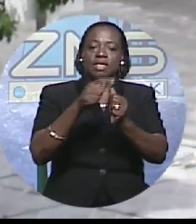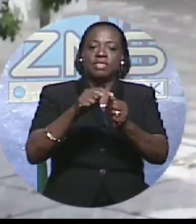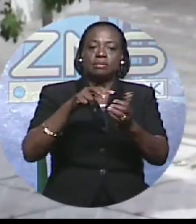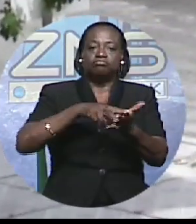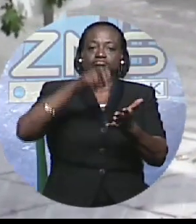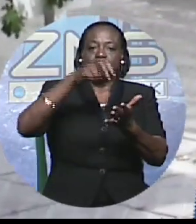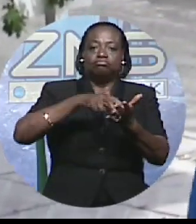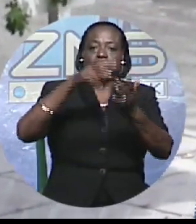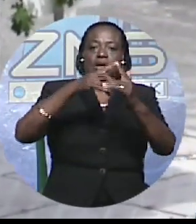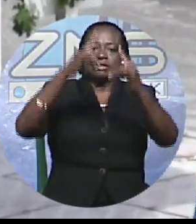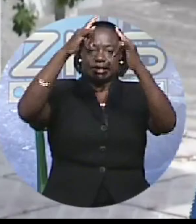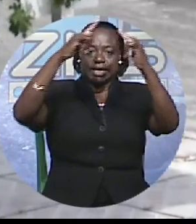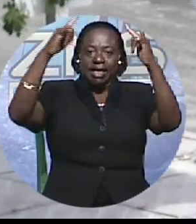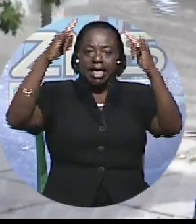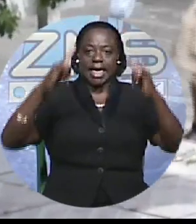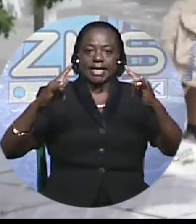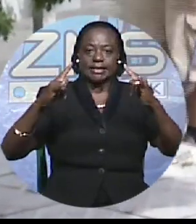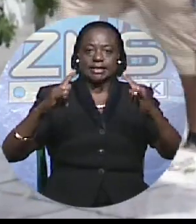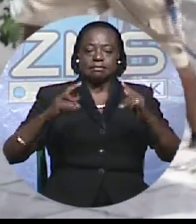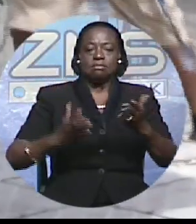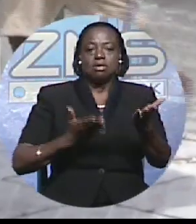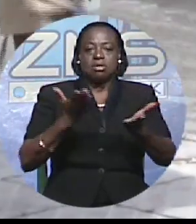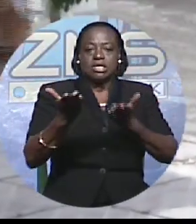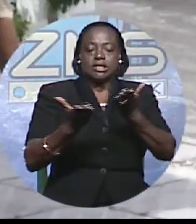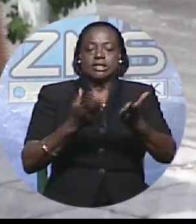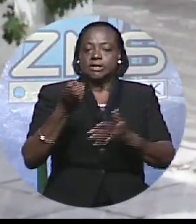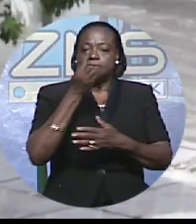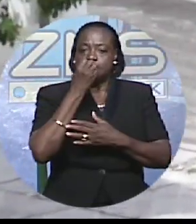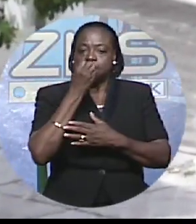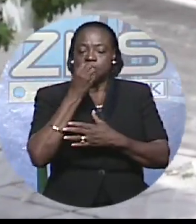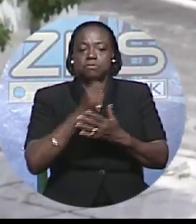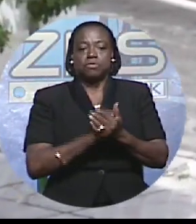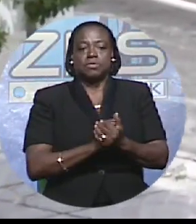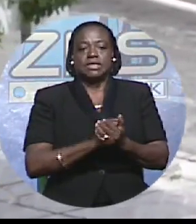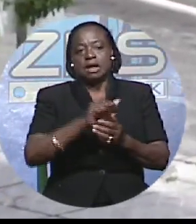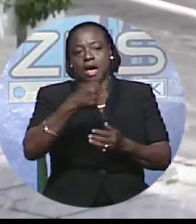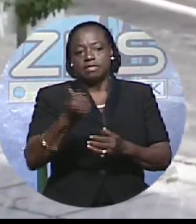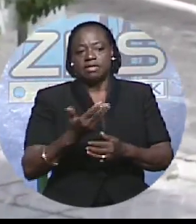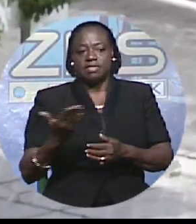food, parking bags, et cetera, et cetera. Just a helping hand with such a great initiative.